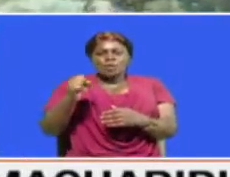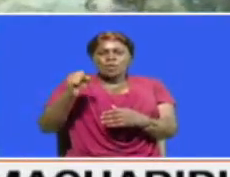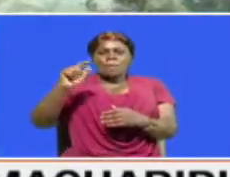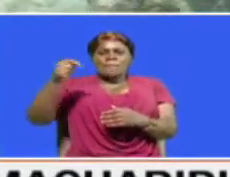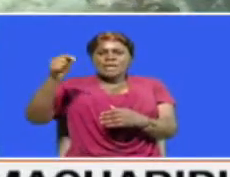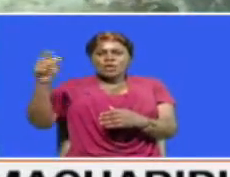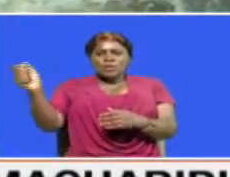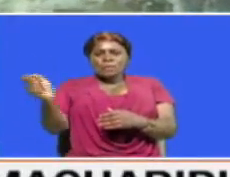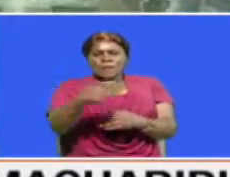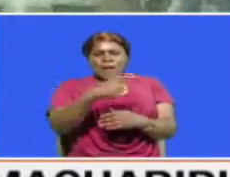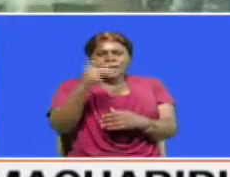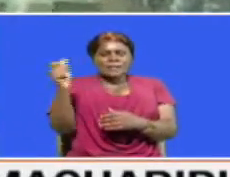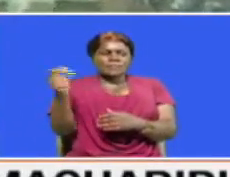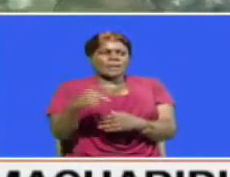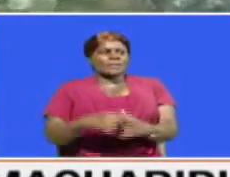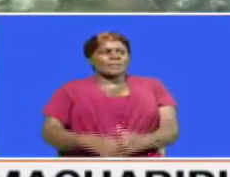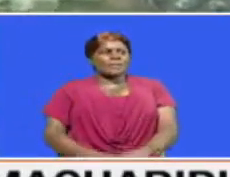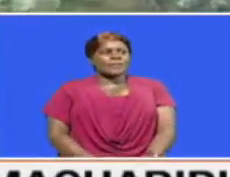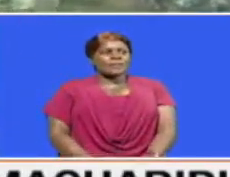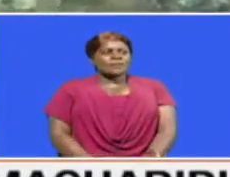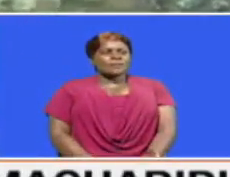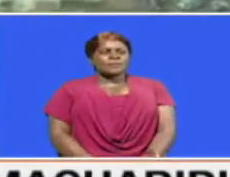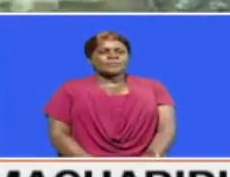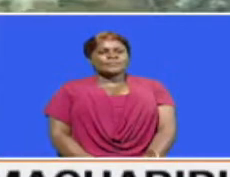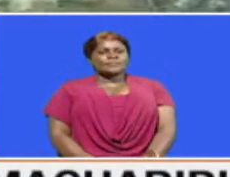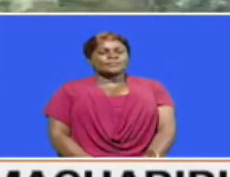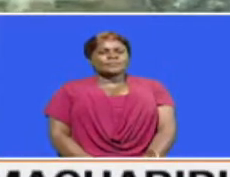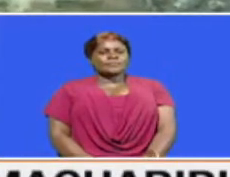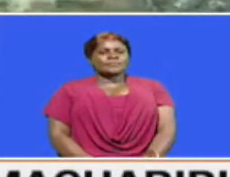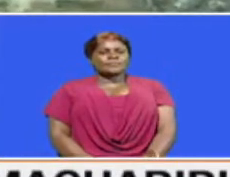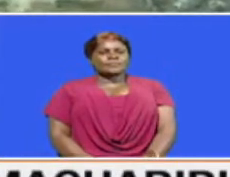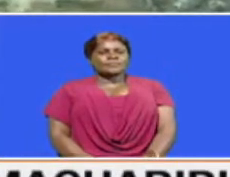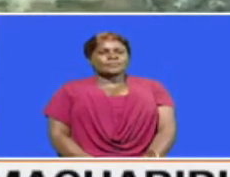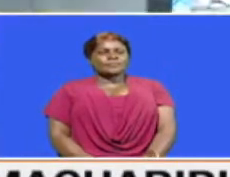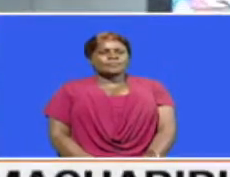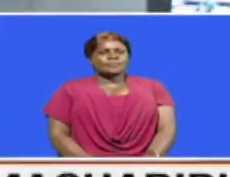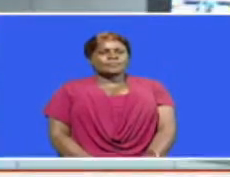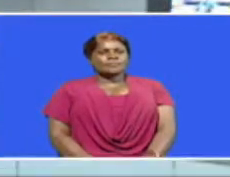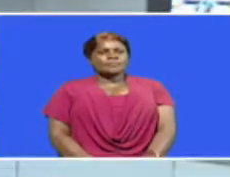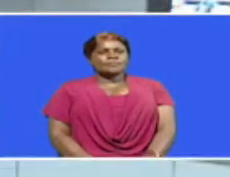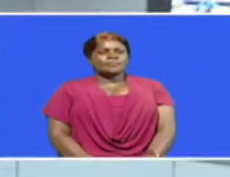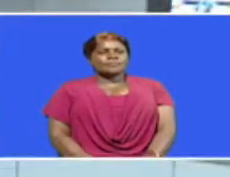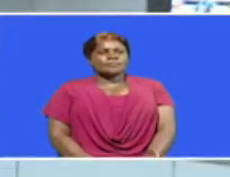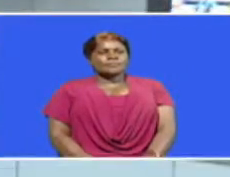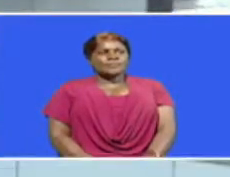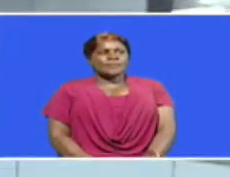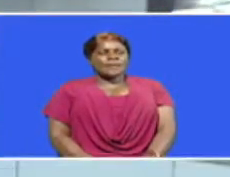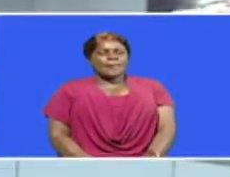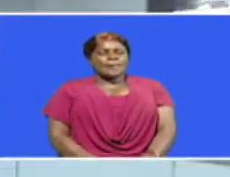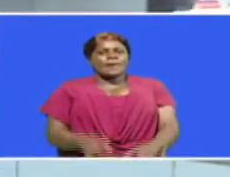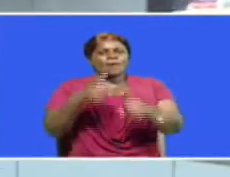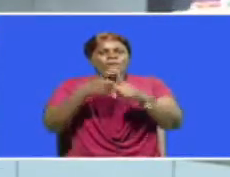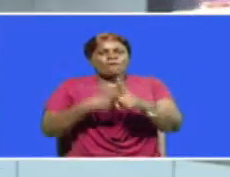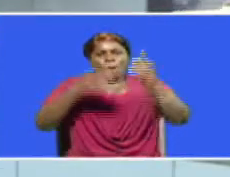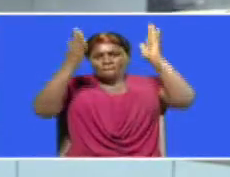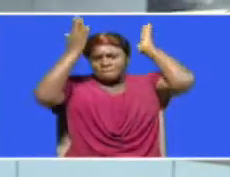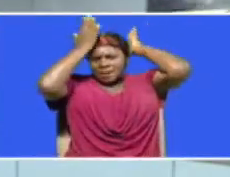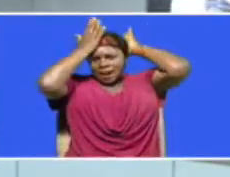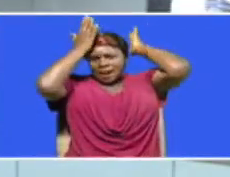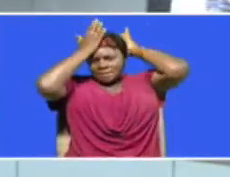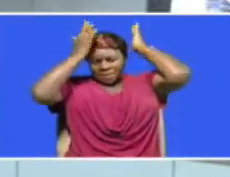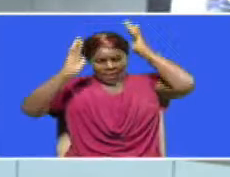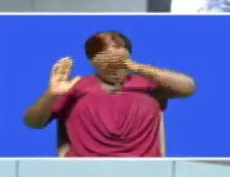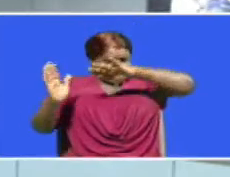mwezi. Alan Ochanda, KTN News. Na tukitoka sehemu ya